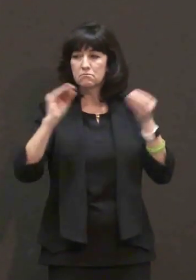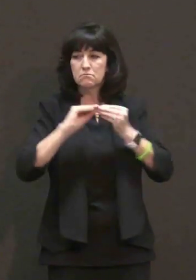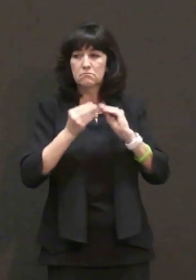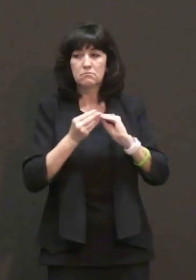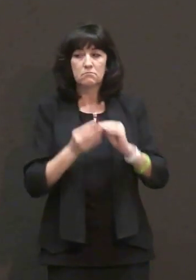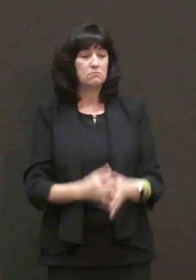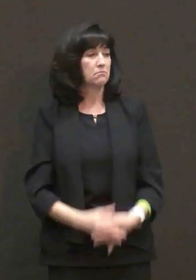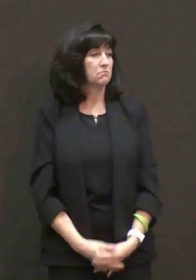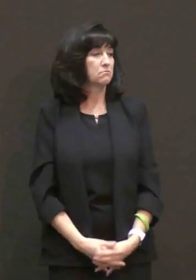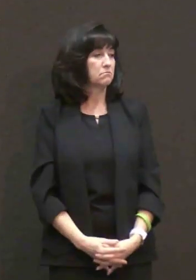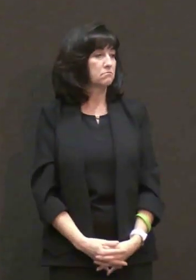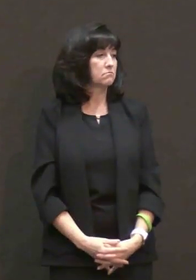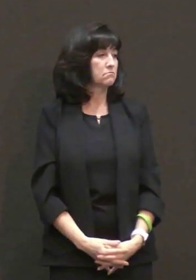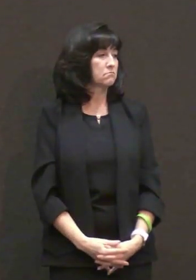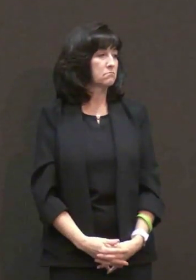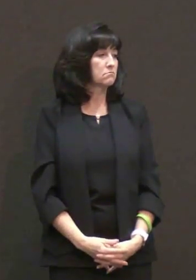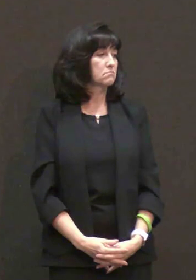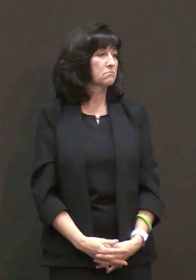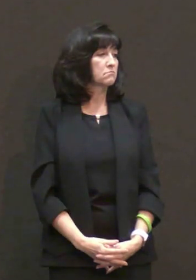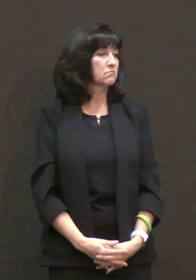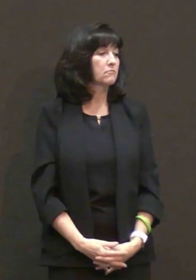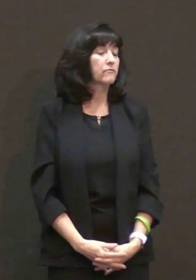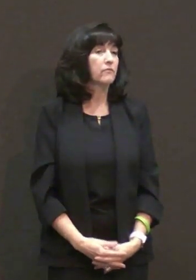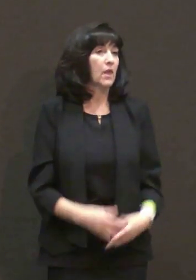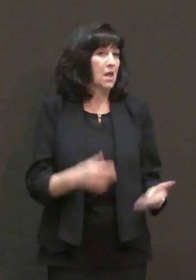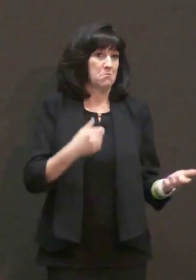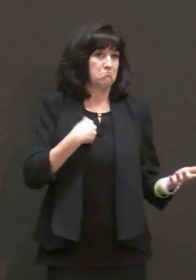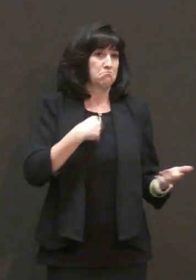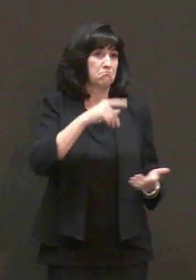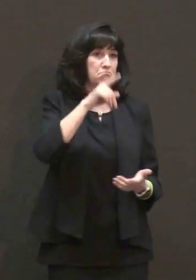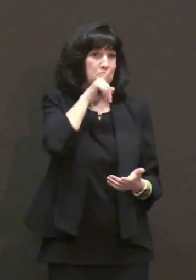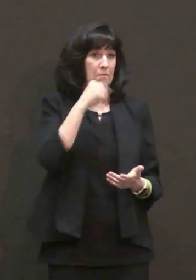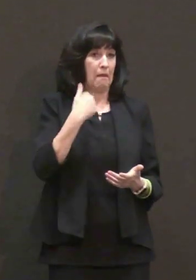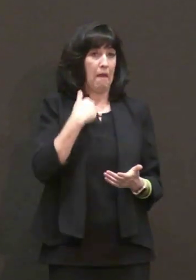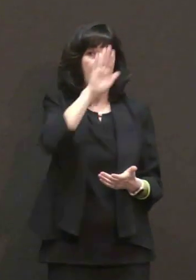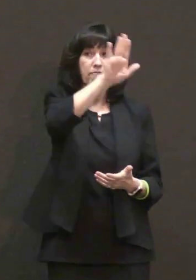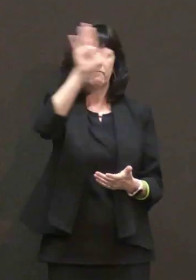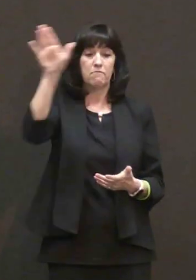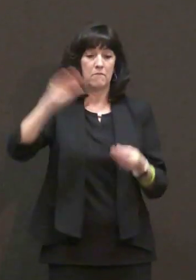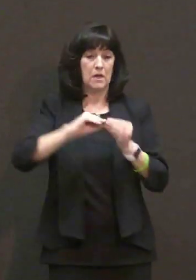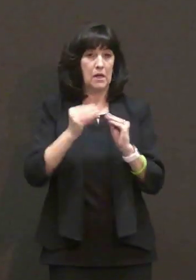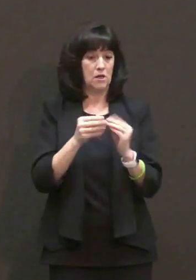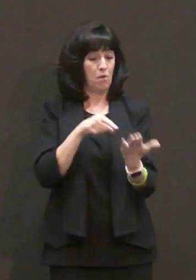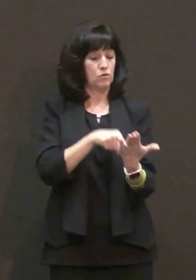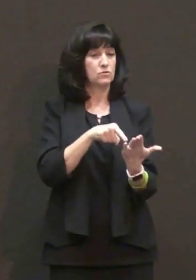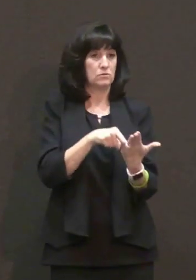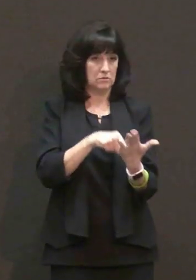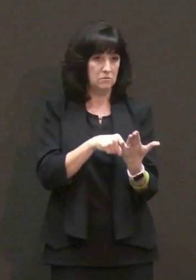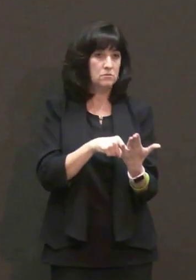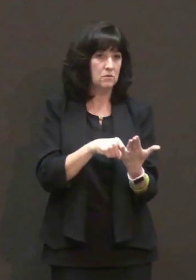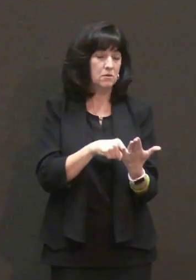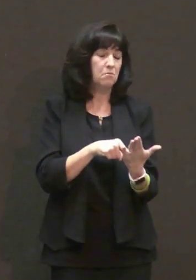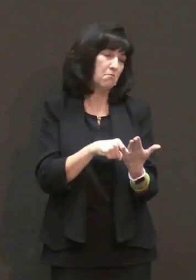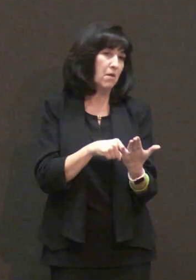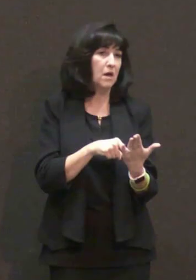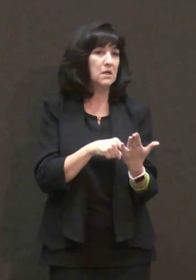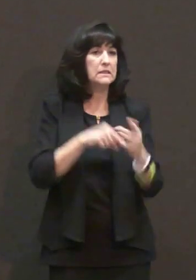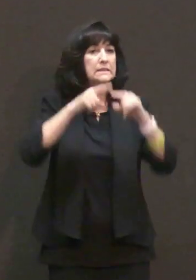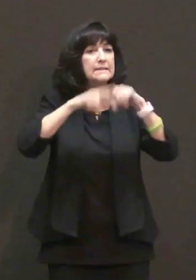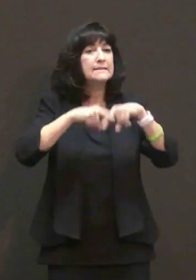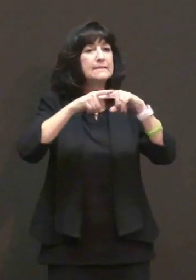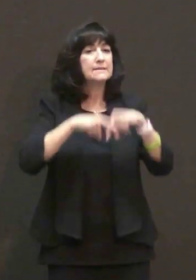Well, So I don't have the numbers in front of me, but, very often what we'll do is we'll look at a percentage of population and kind